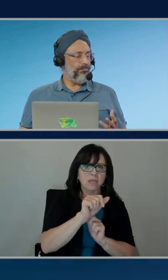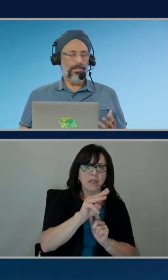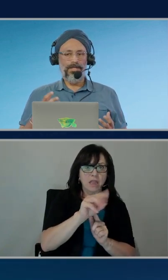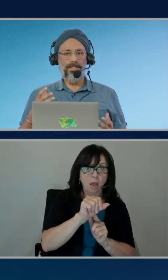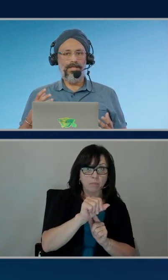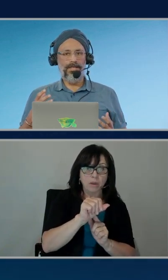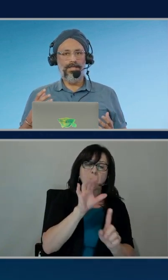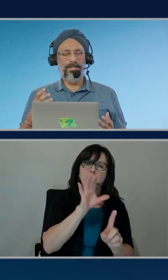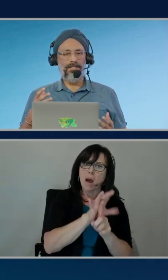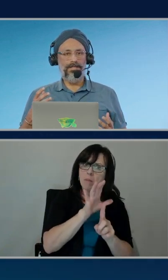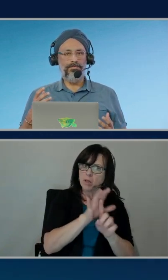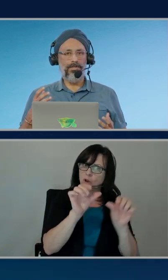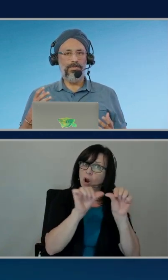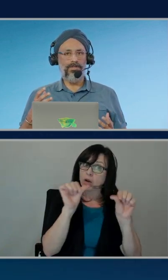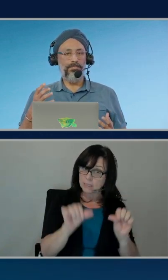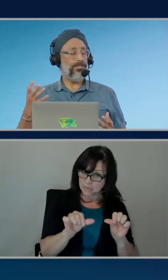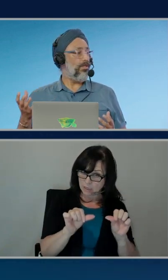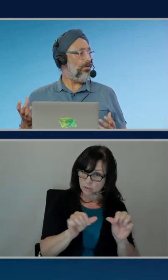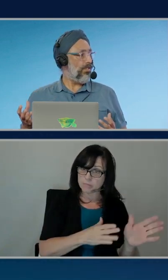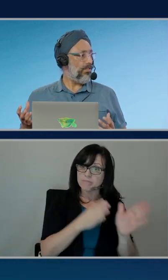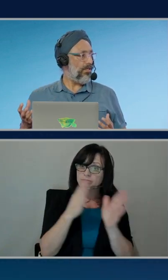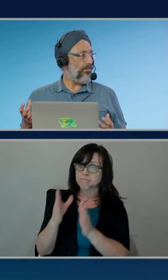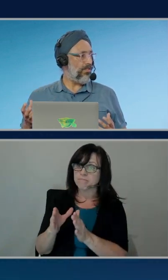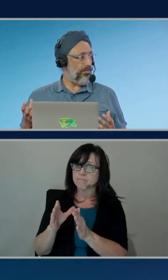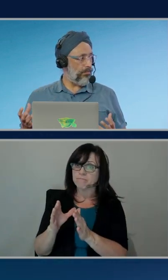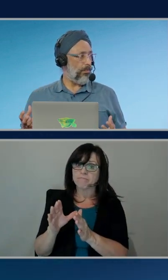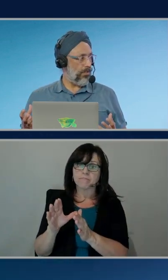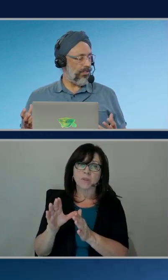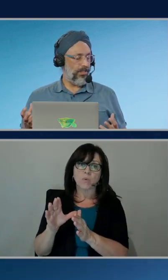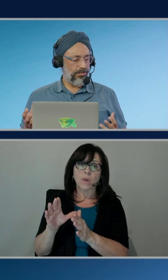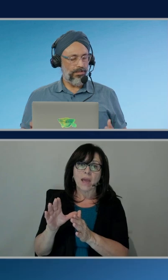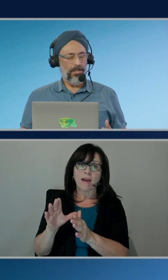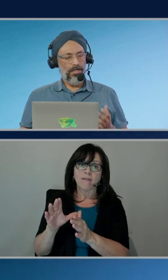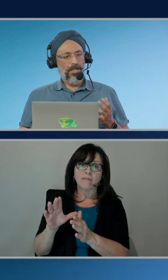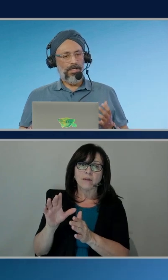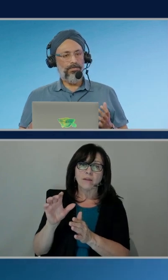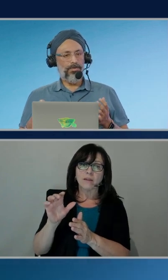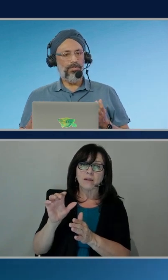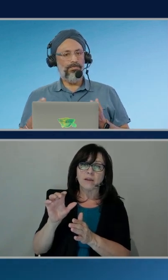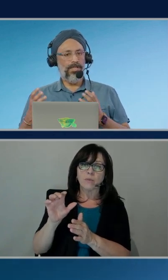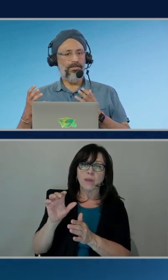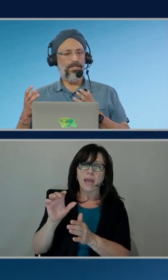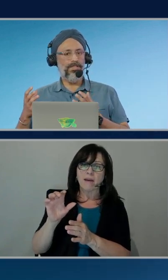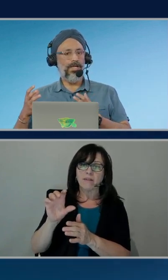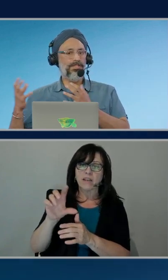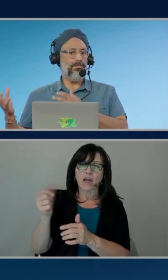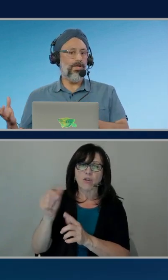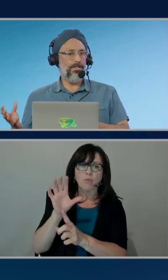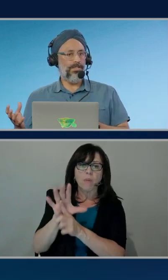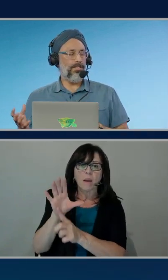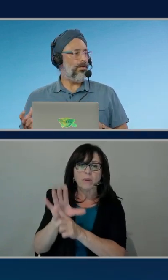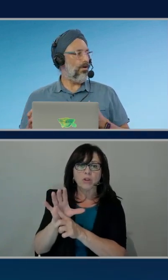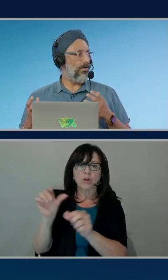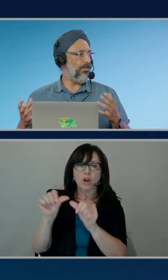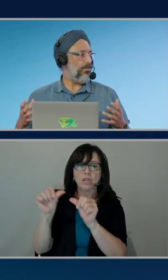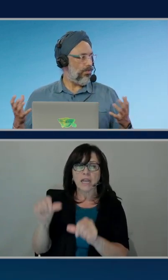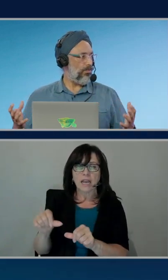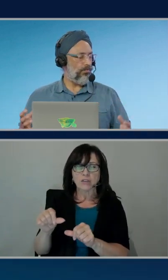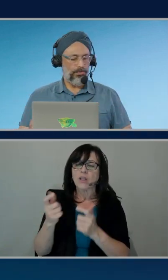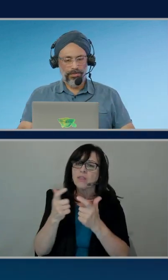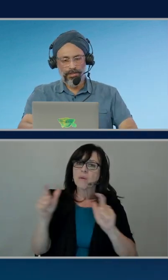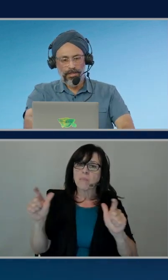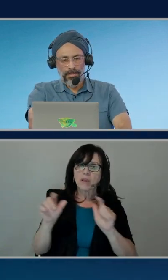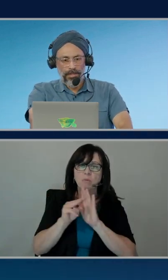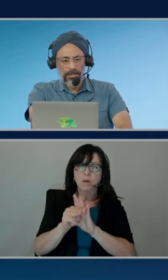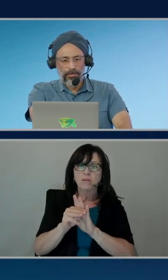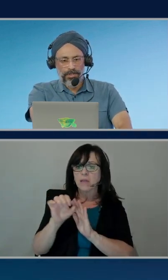architecture. And we also have Mistral on the other hand, which is a very popular architecture. And of course, we have then the larger models like Claude and so on and so